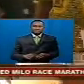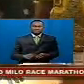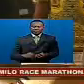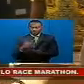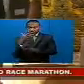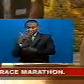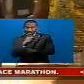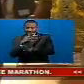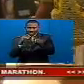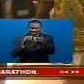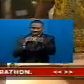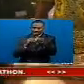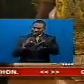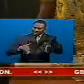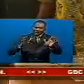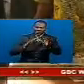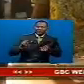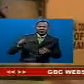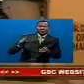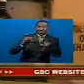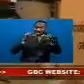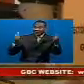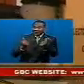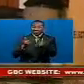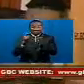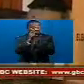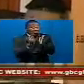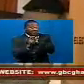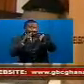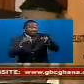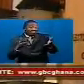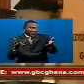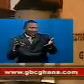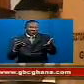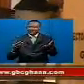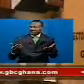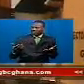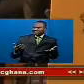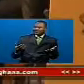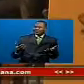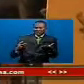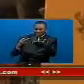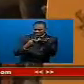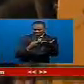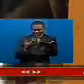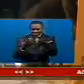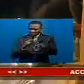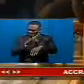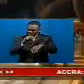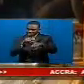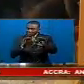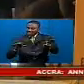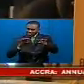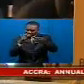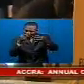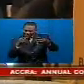The five-day conference afforded members of the association to deliberate on a wide range of issues of national importance